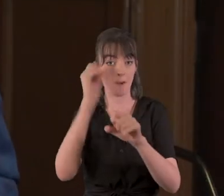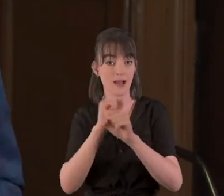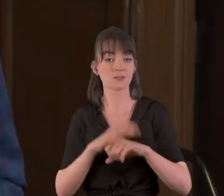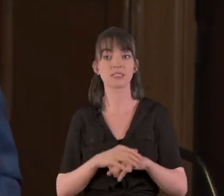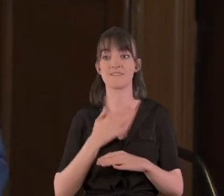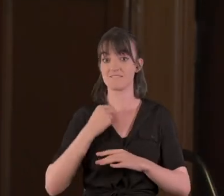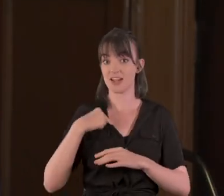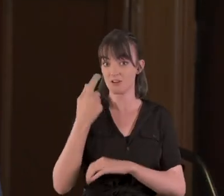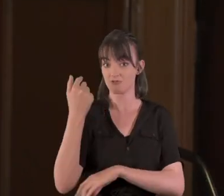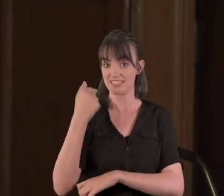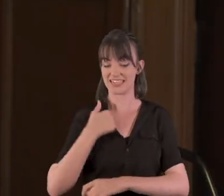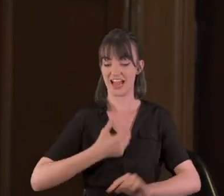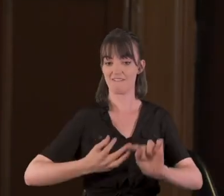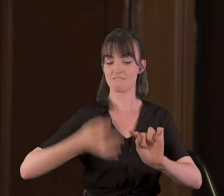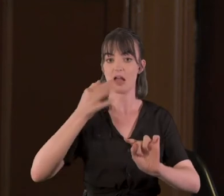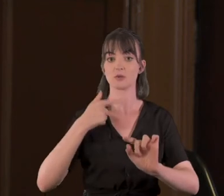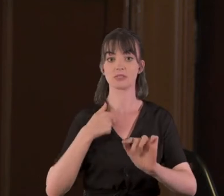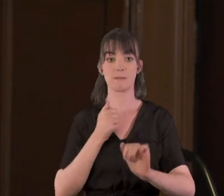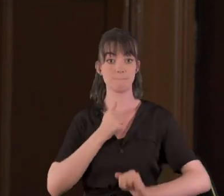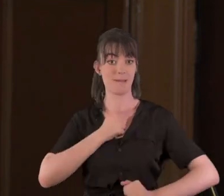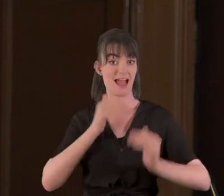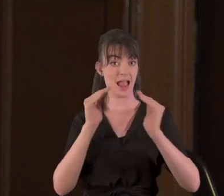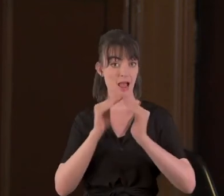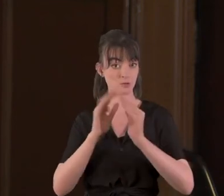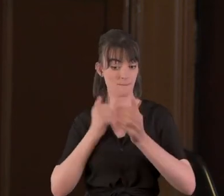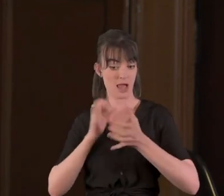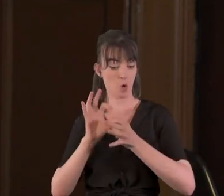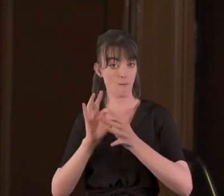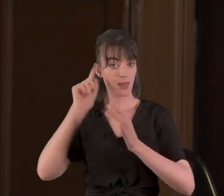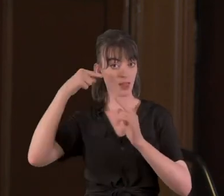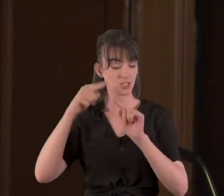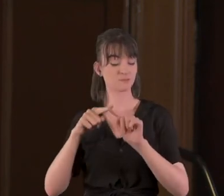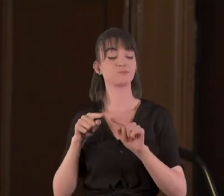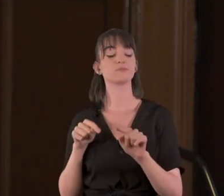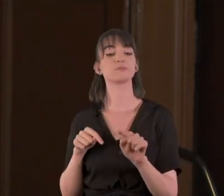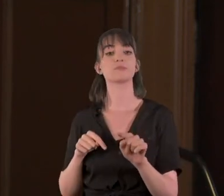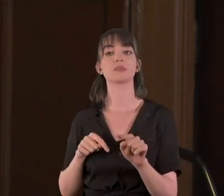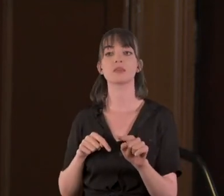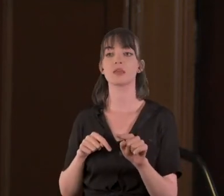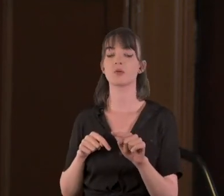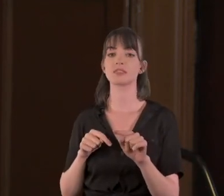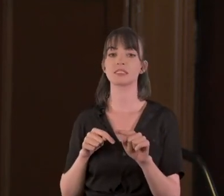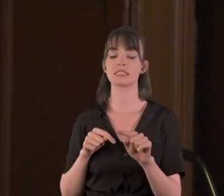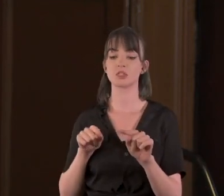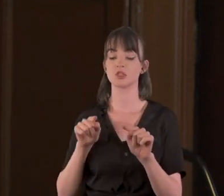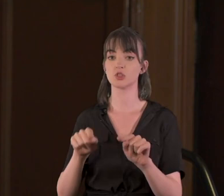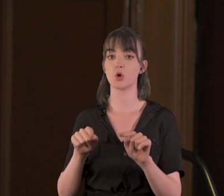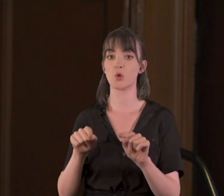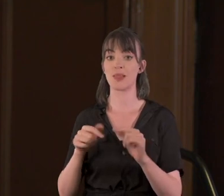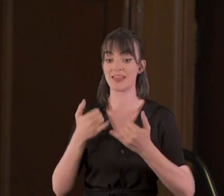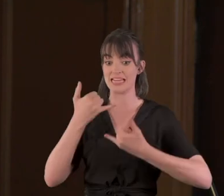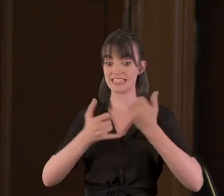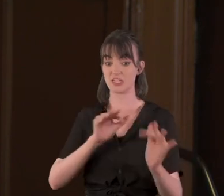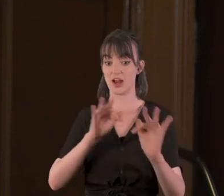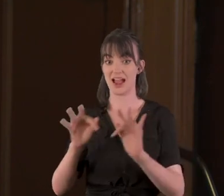recently discovered that the house I live in London, was... So the year after all this happens, at last